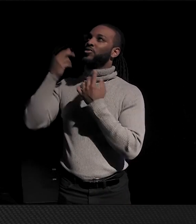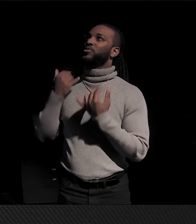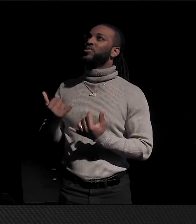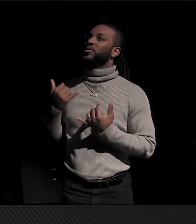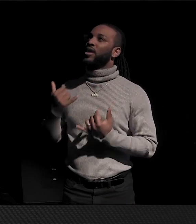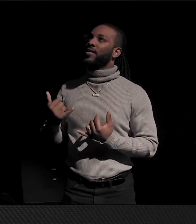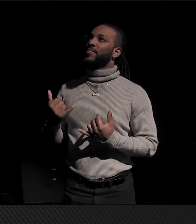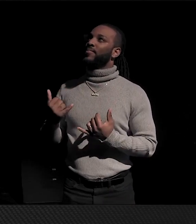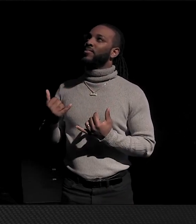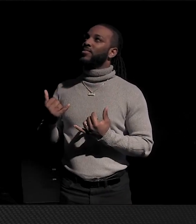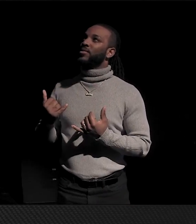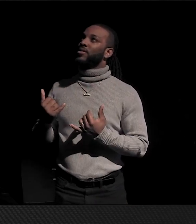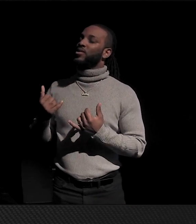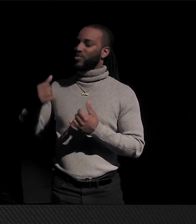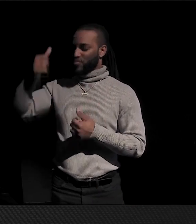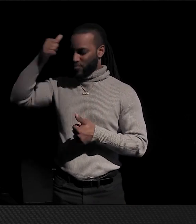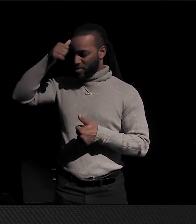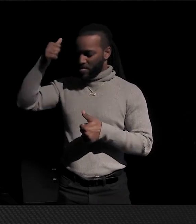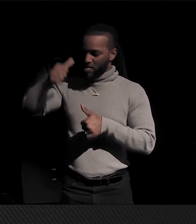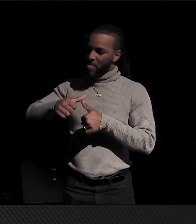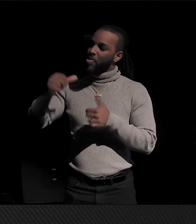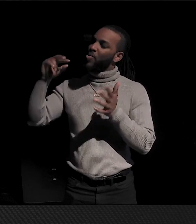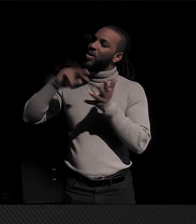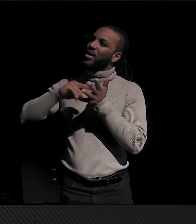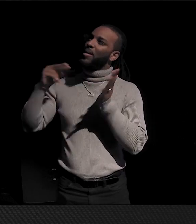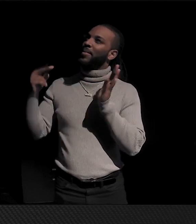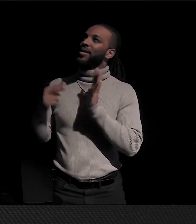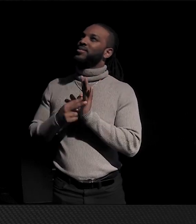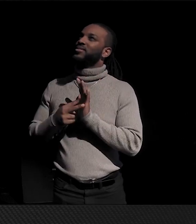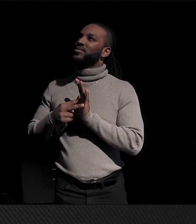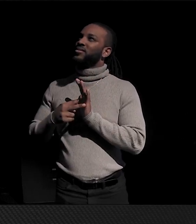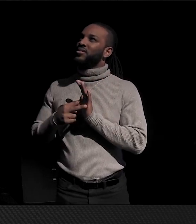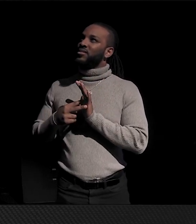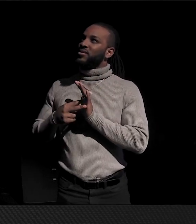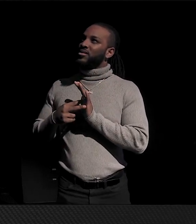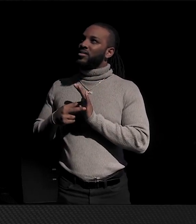We remember what it meant